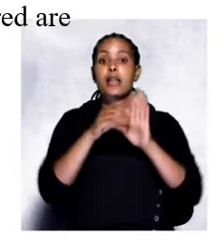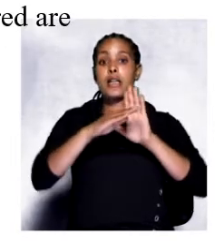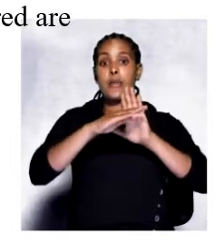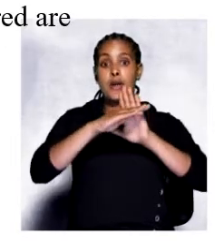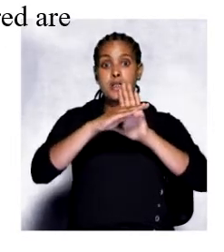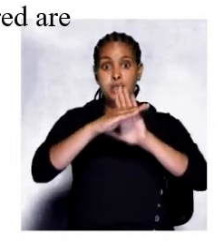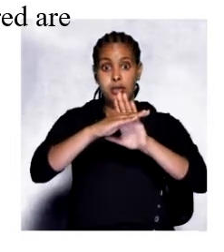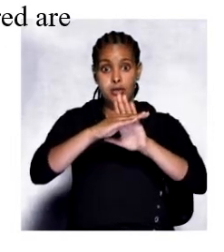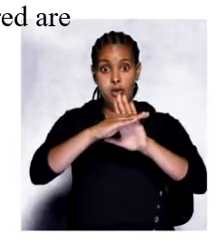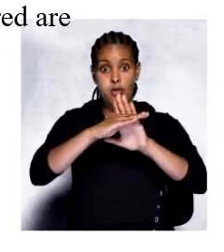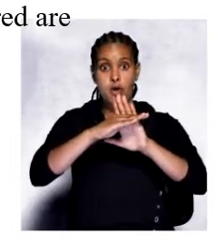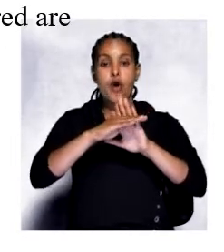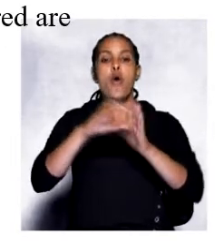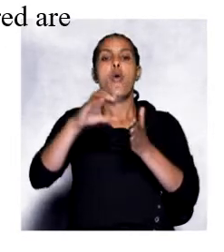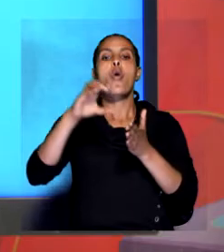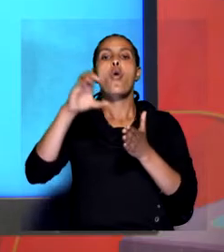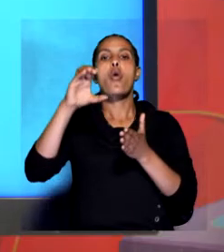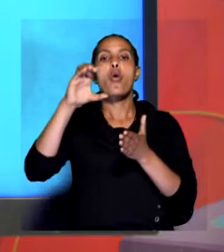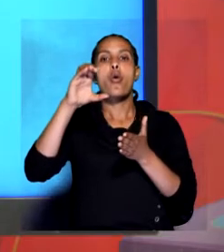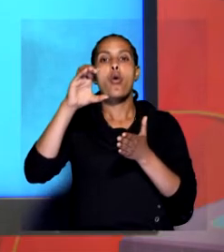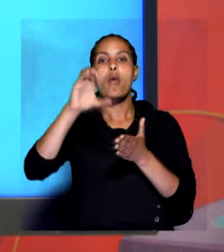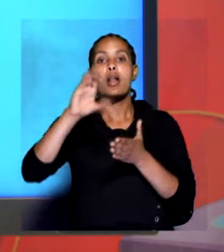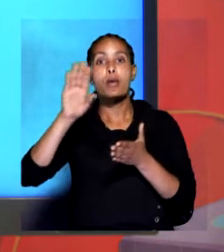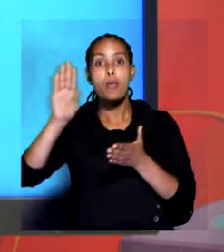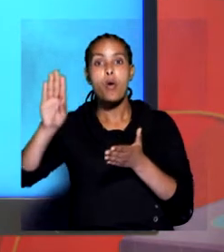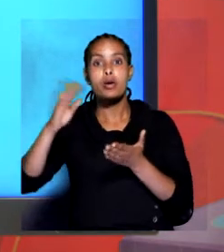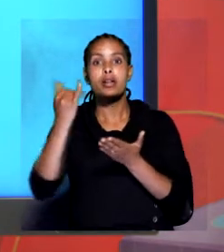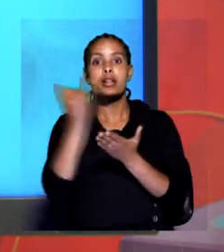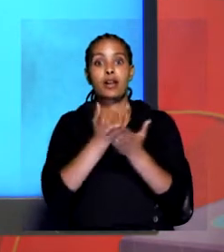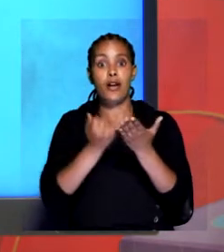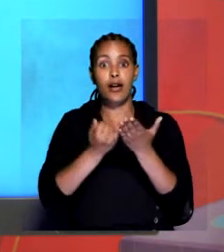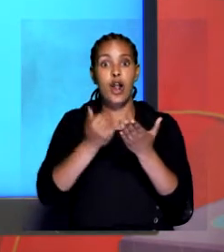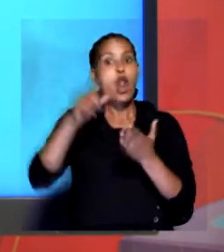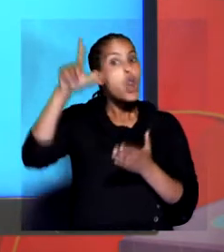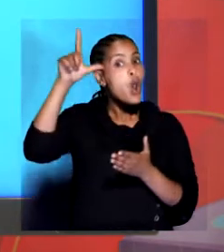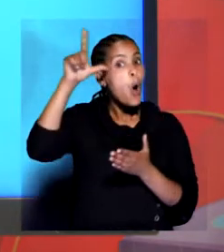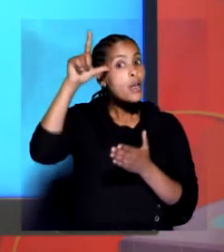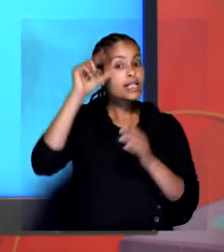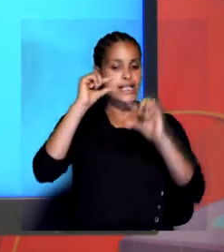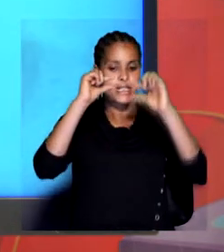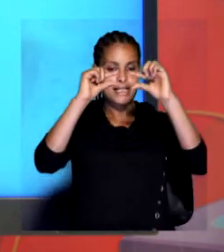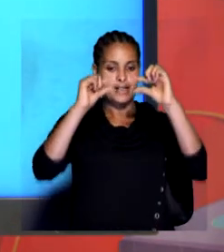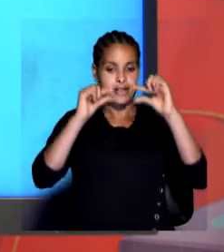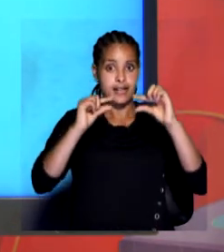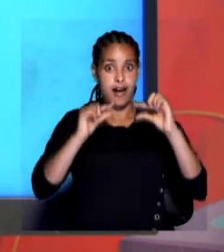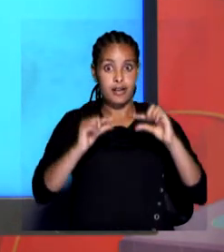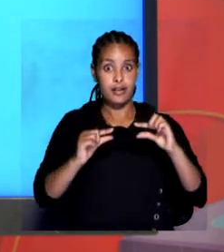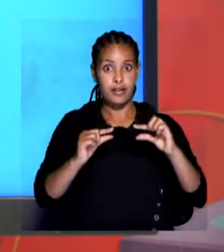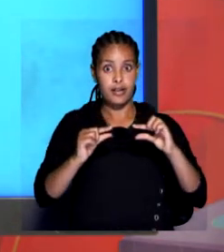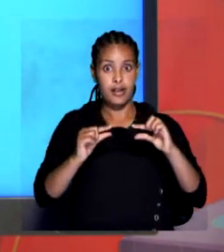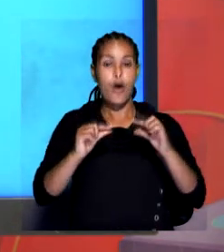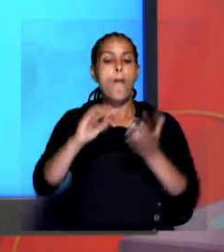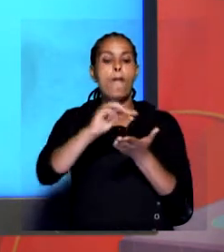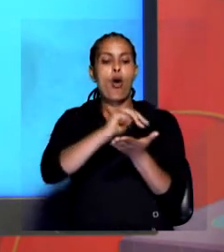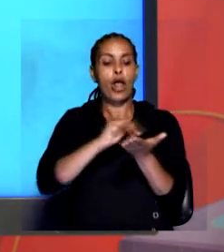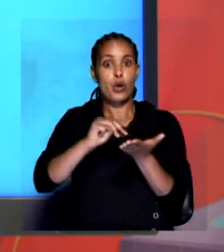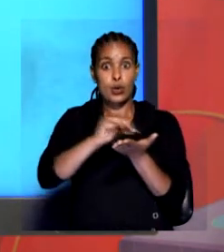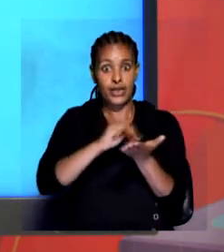Representation of covalent bond. Drawing Lewis structure of covalent